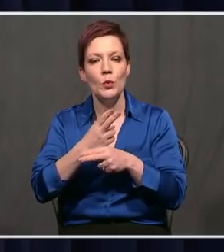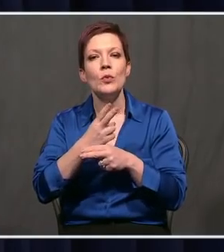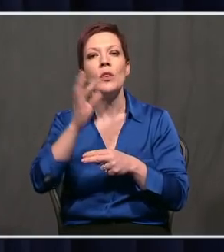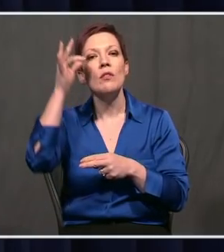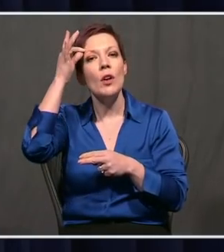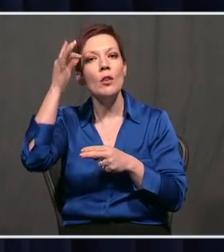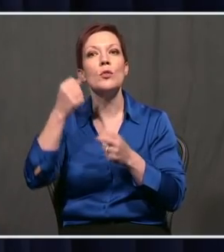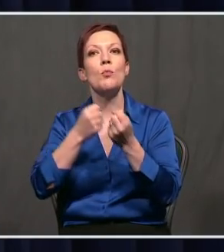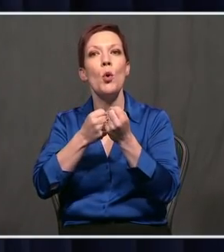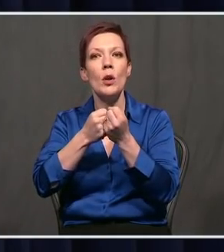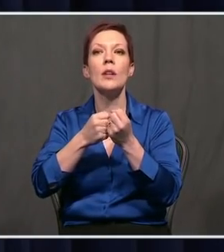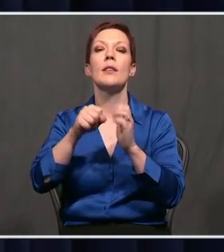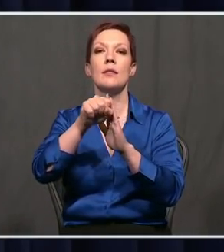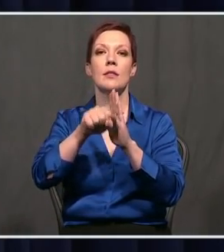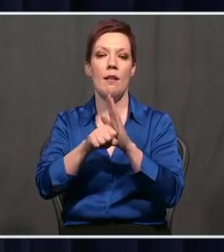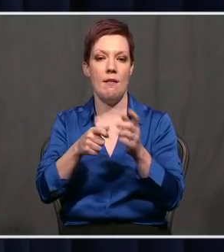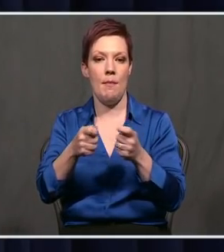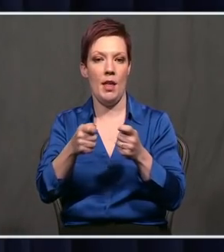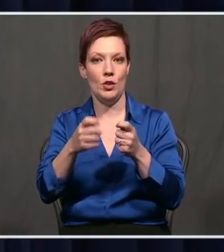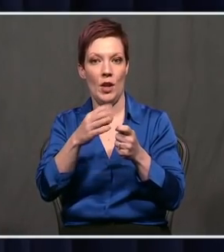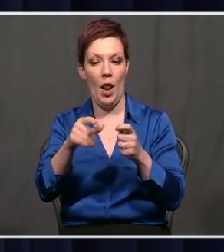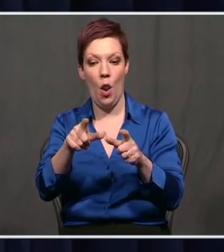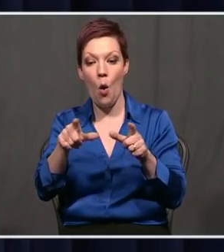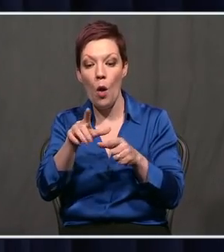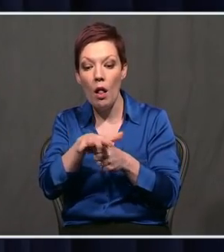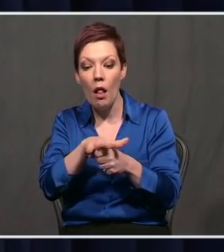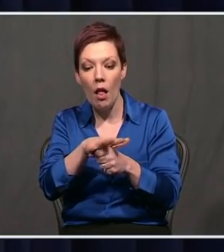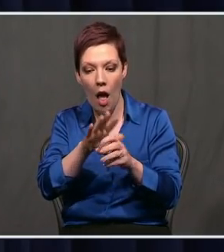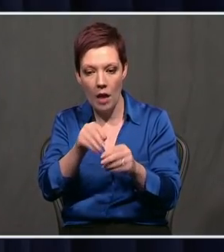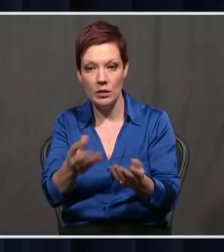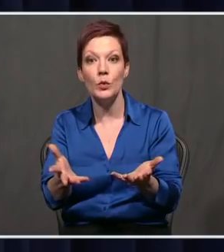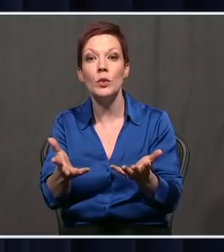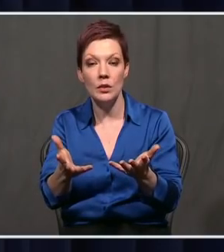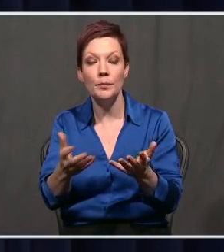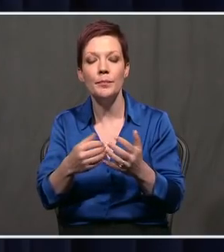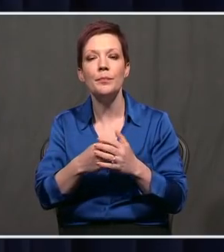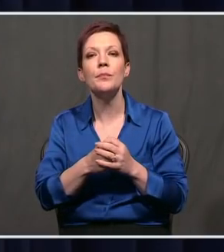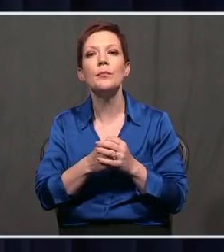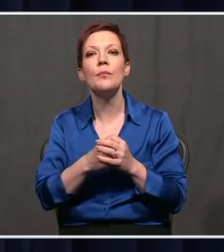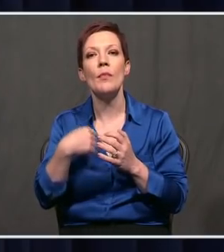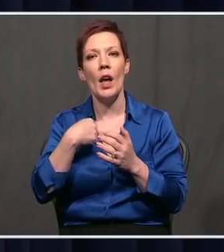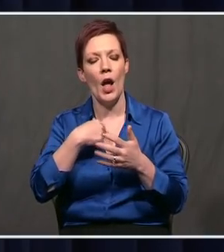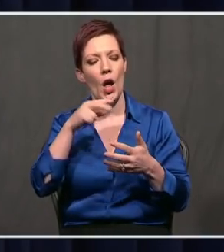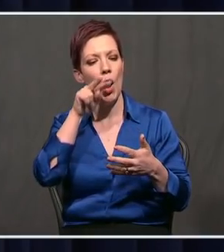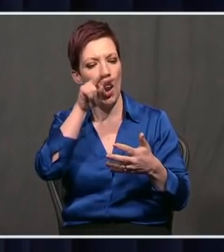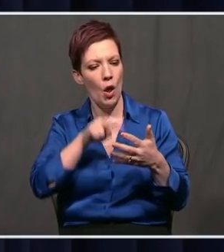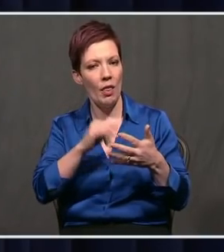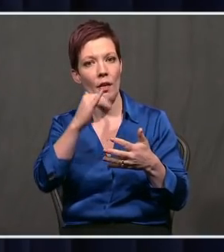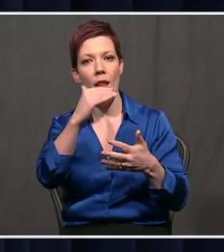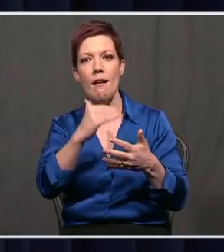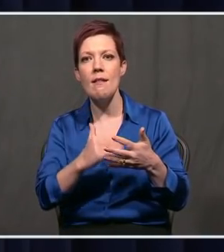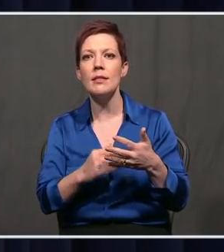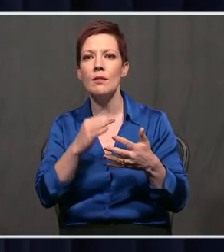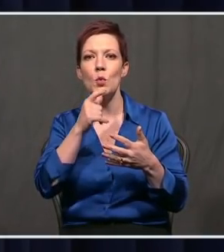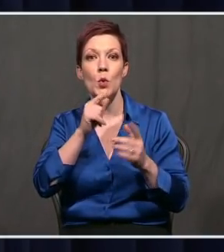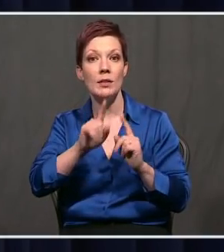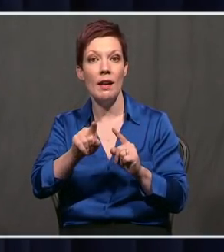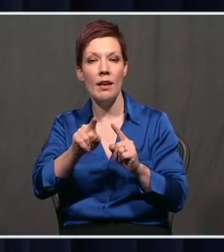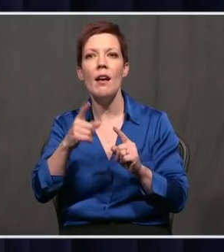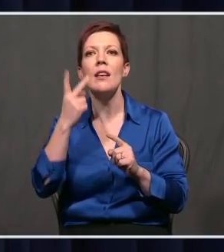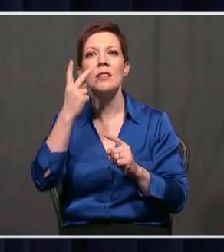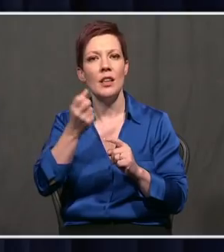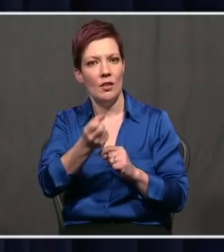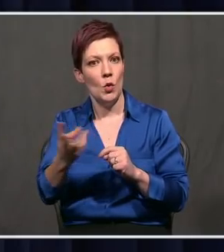managed, locally executed. And I looked at the attendee list before we arrived today, and pleased to see that there's several county commissioners and